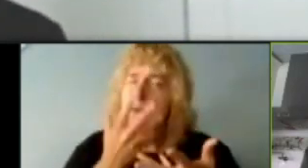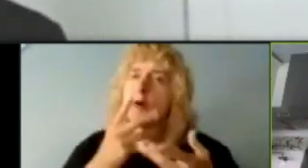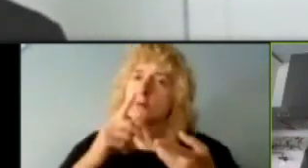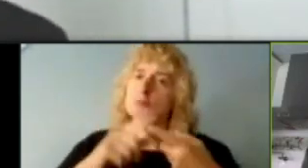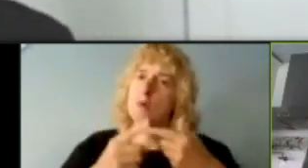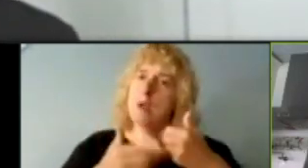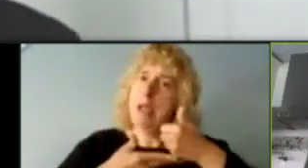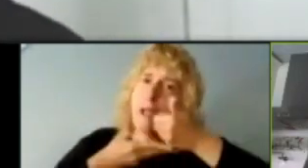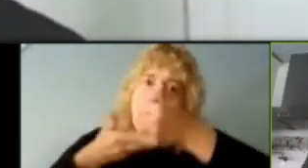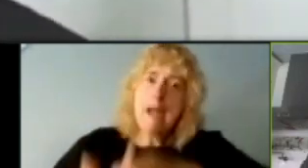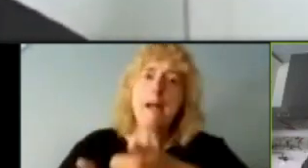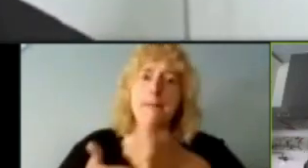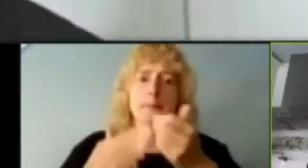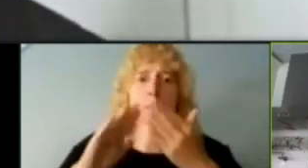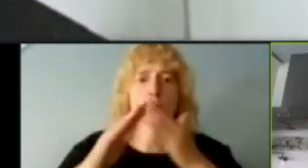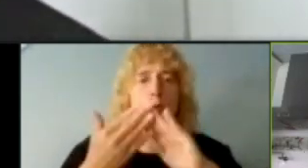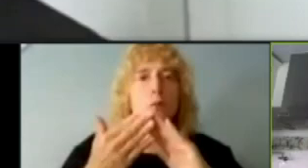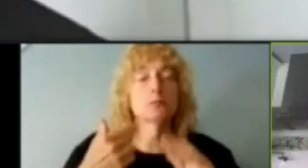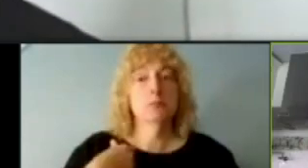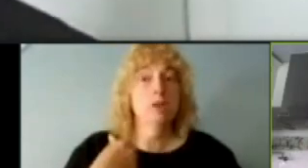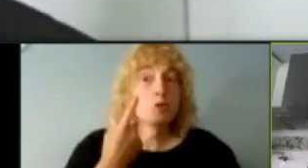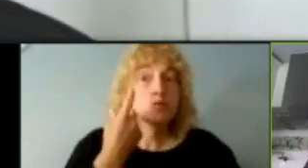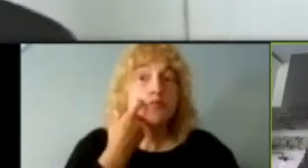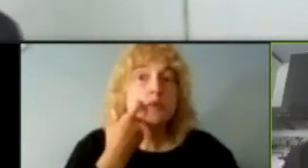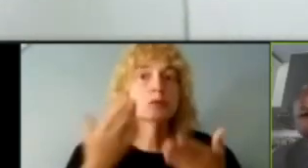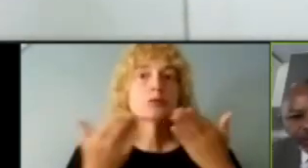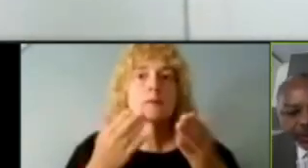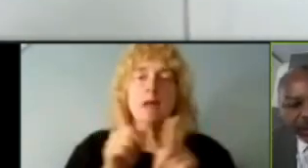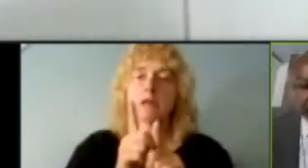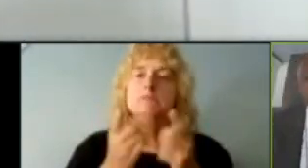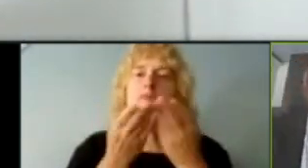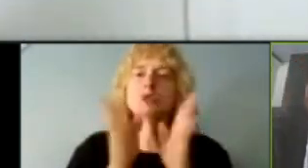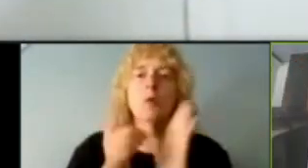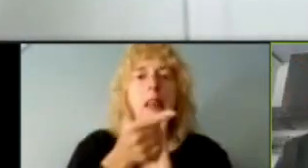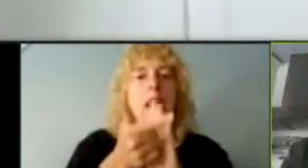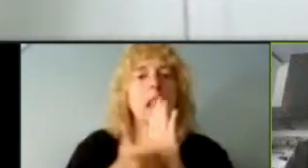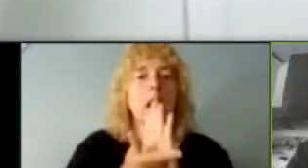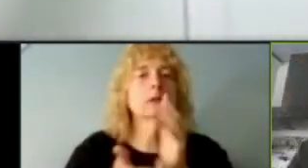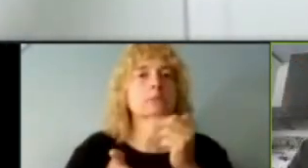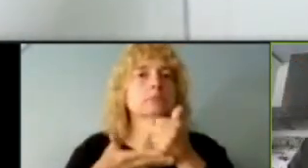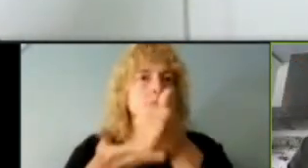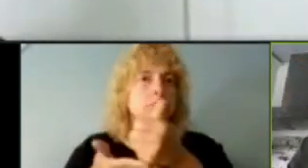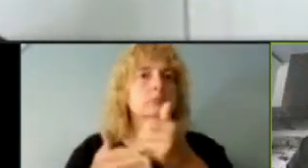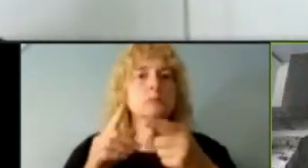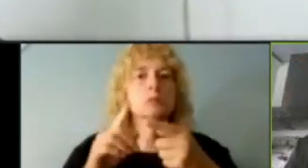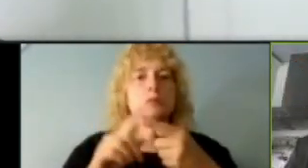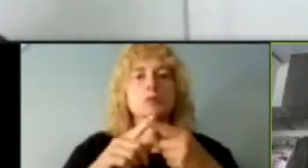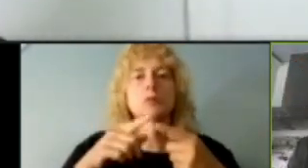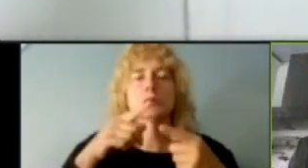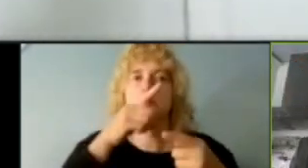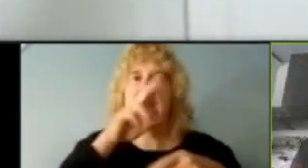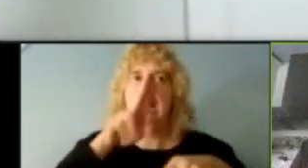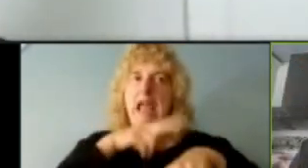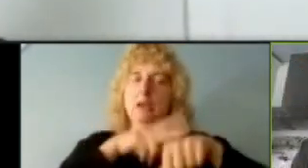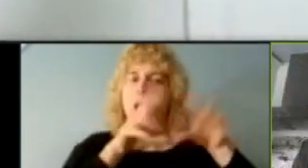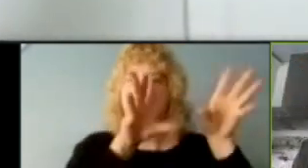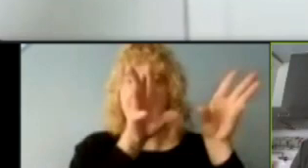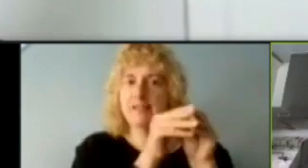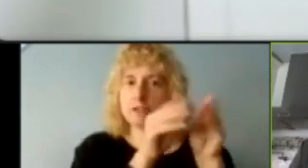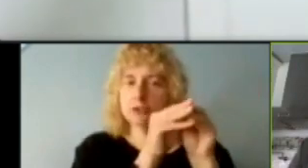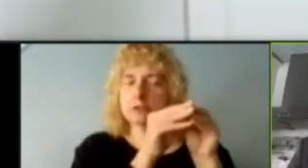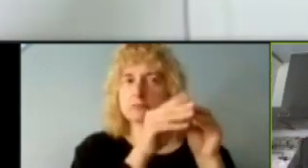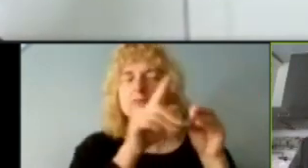I recently served as general legal counsel to the Progressive National Baptist Convention, which is an